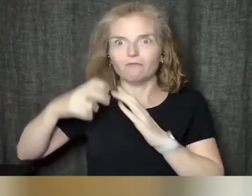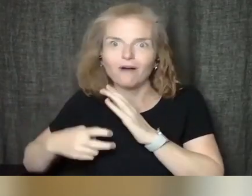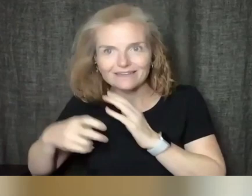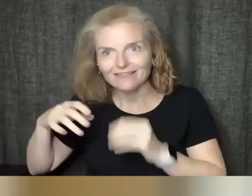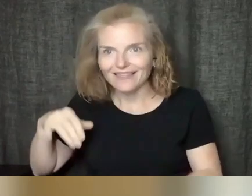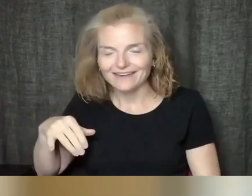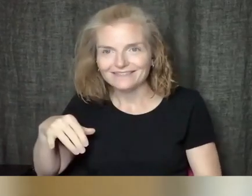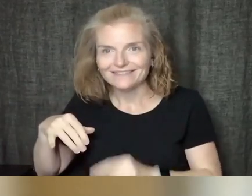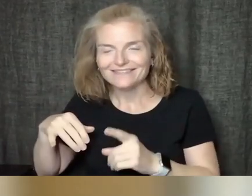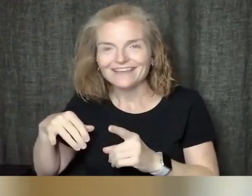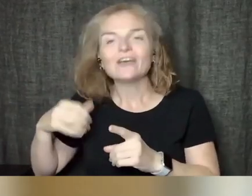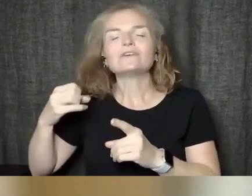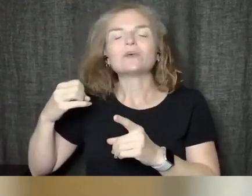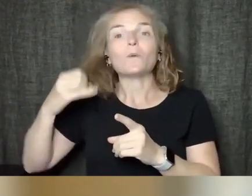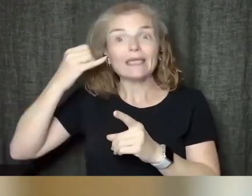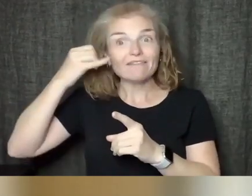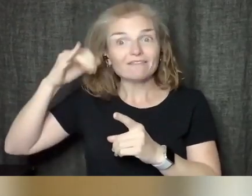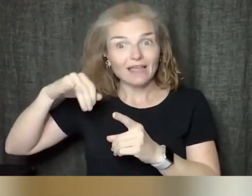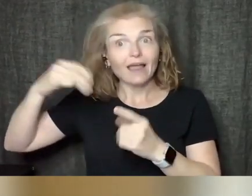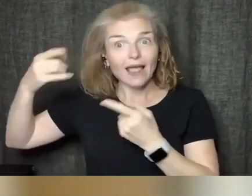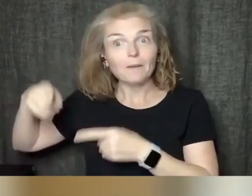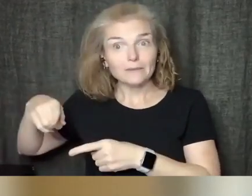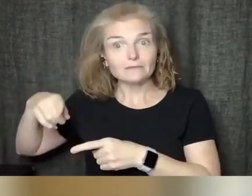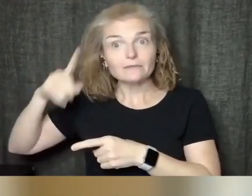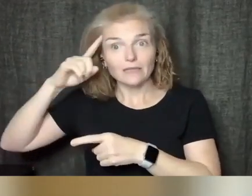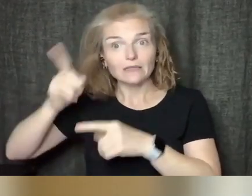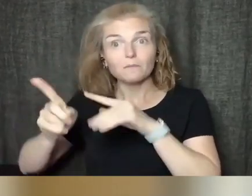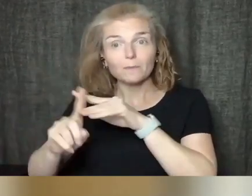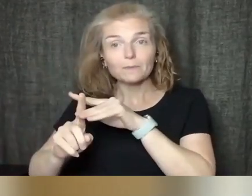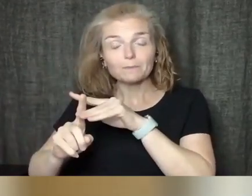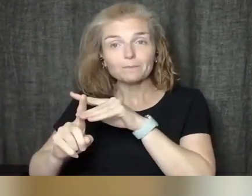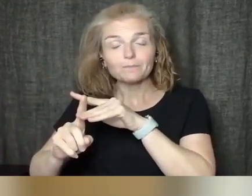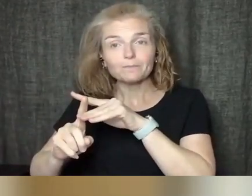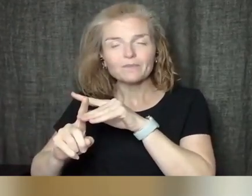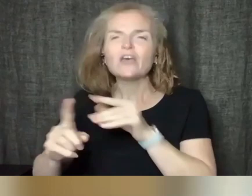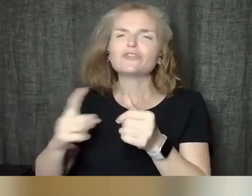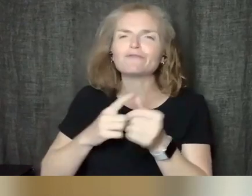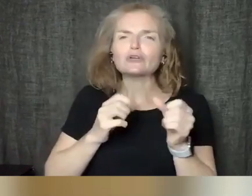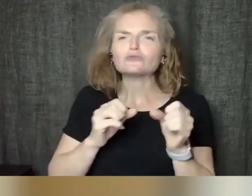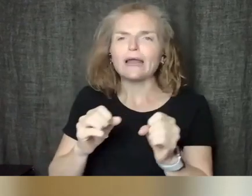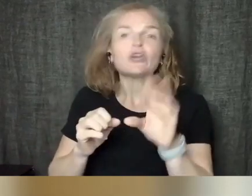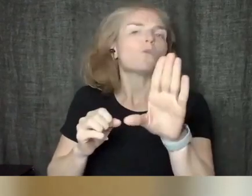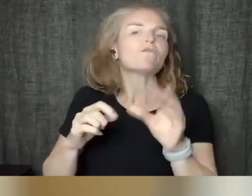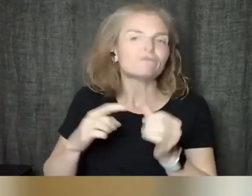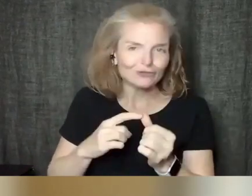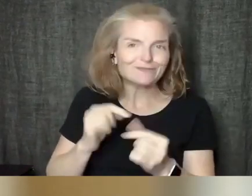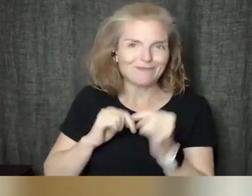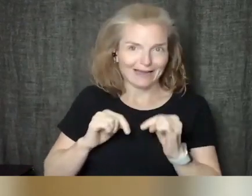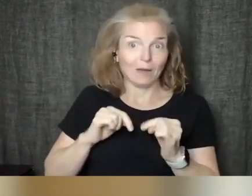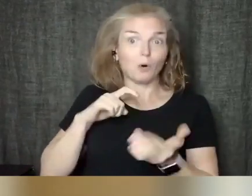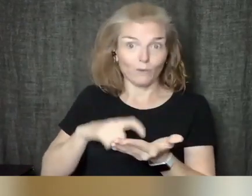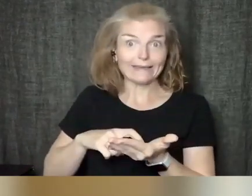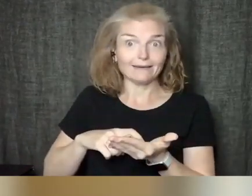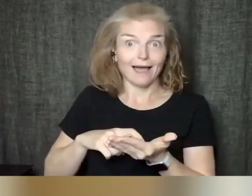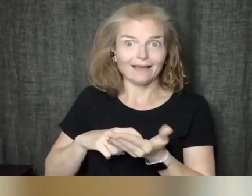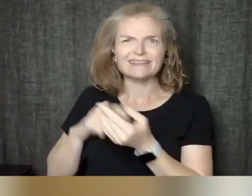So when that thought process arises, the first strategy, after recognizing this is thinking, letting